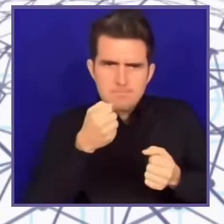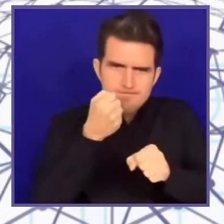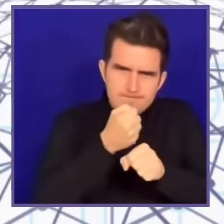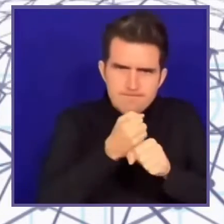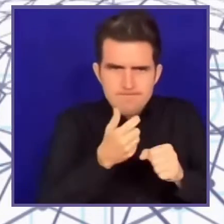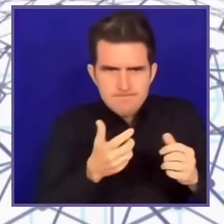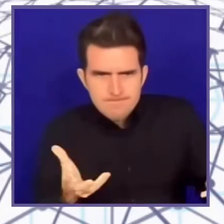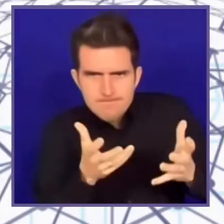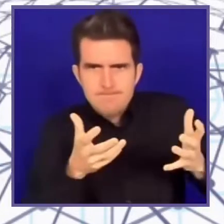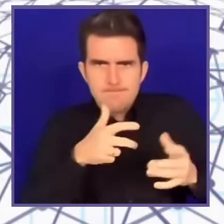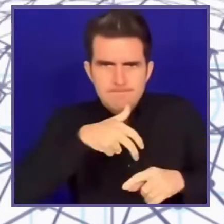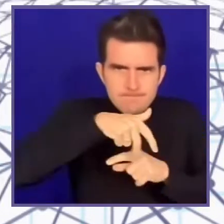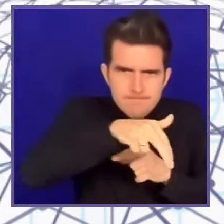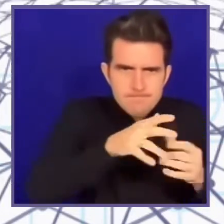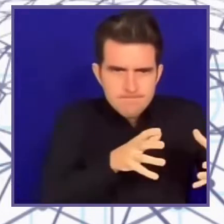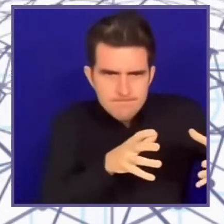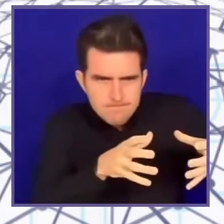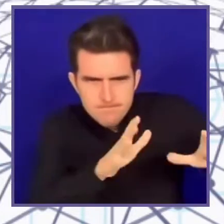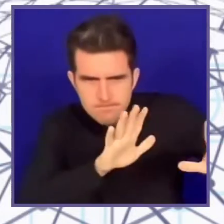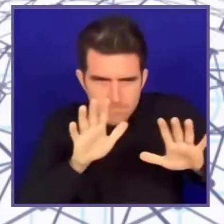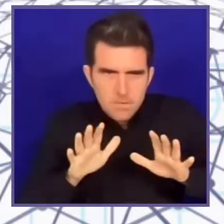of surfaces, do a wheelie,